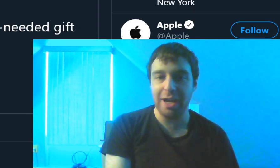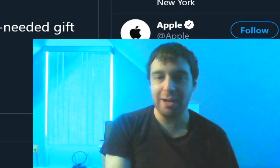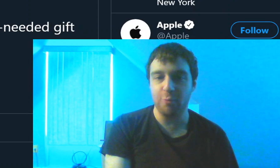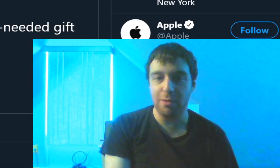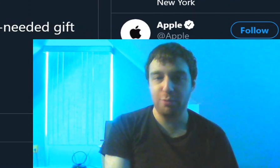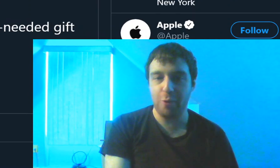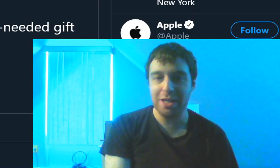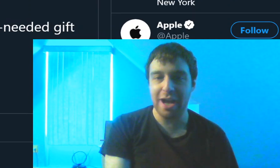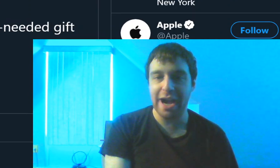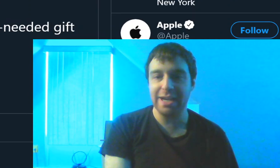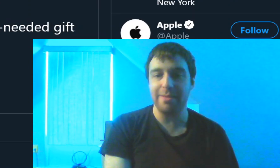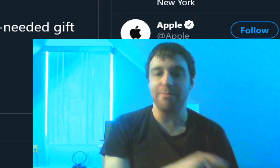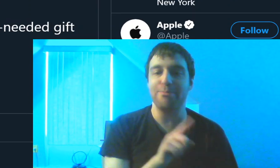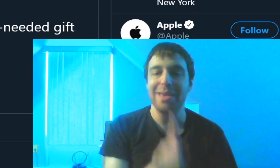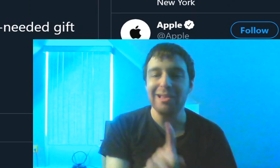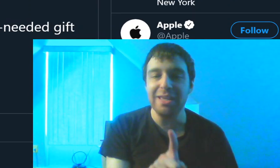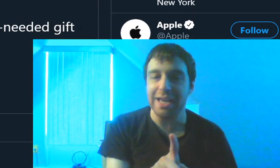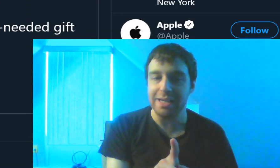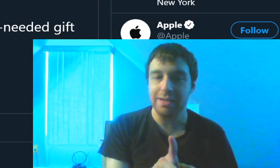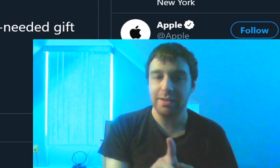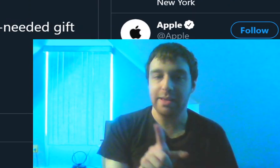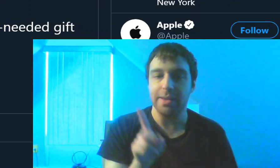to be donating 1.9